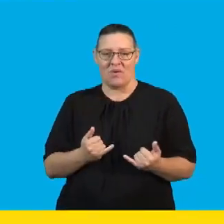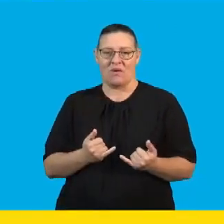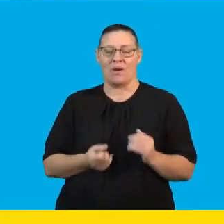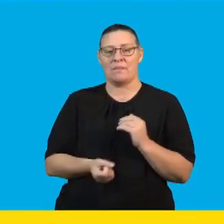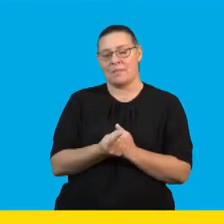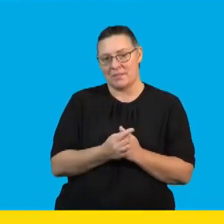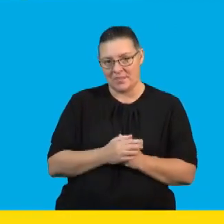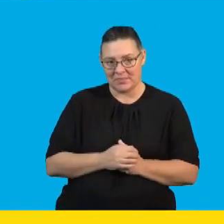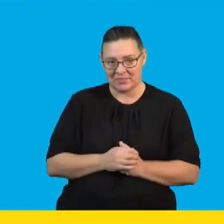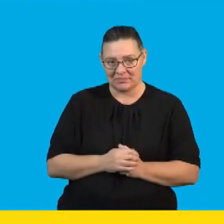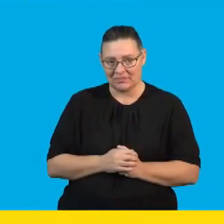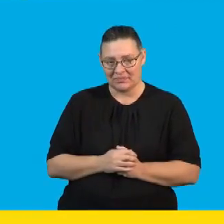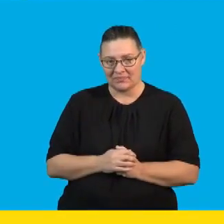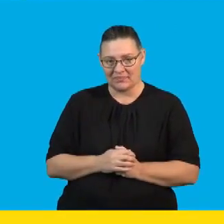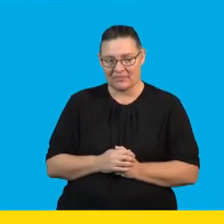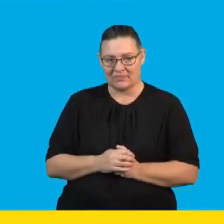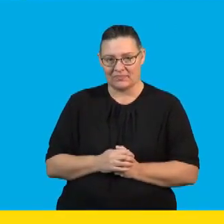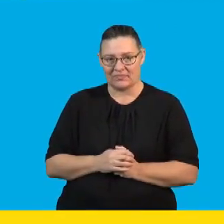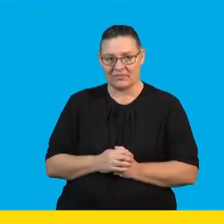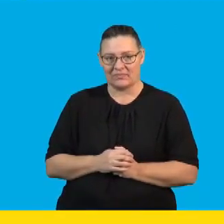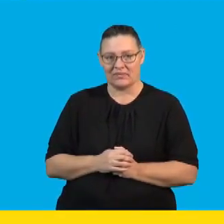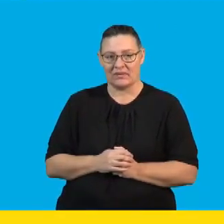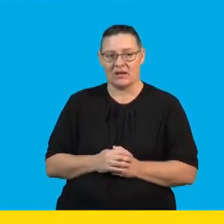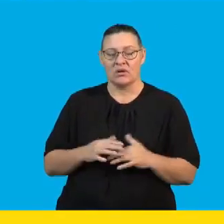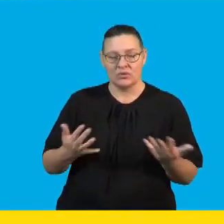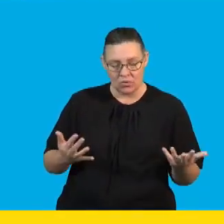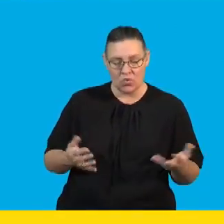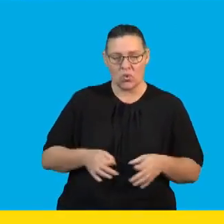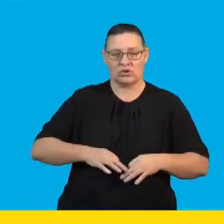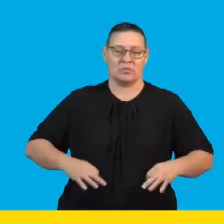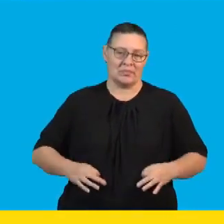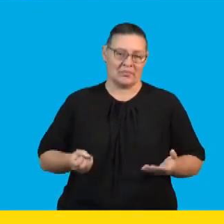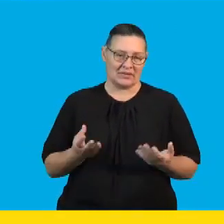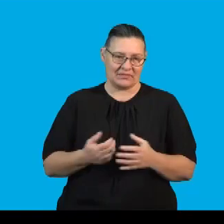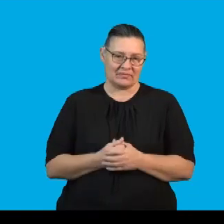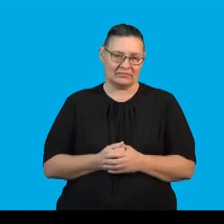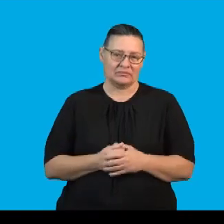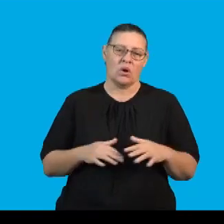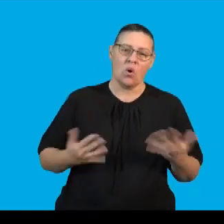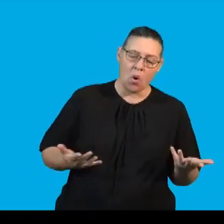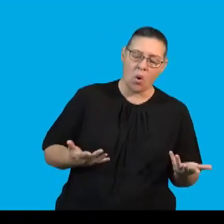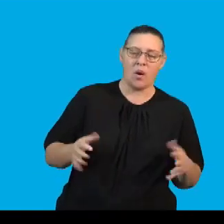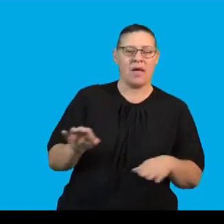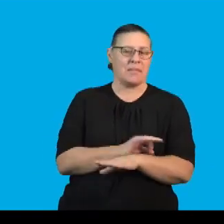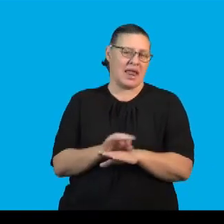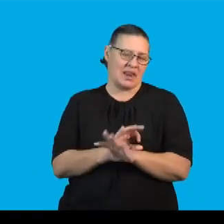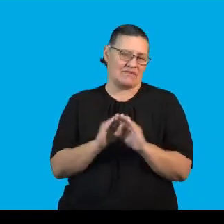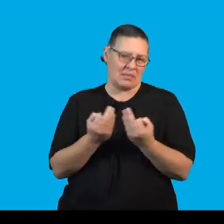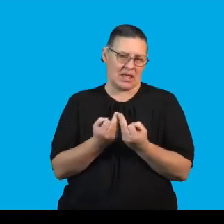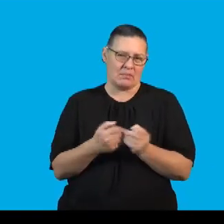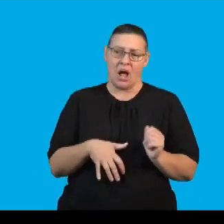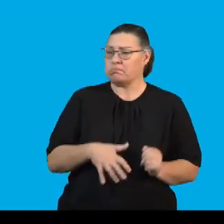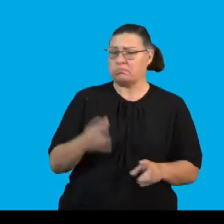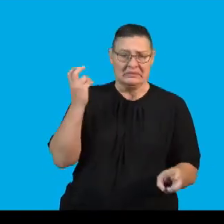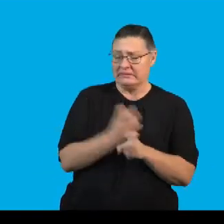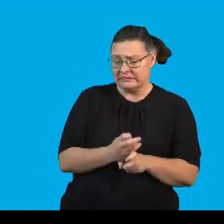when now the ripe ovum is waiting to be fertilized by the fallopian tubes. Or they can use it for family planning. If